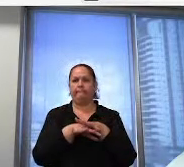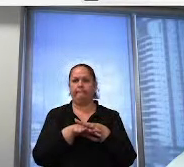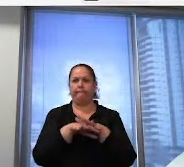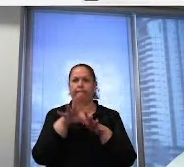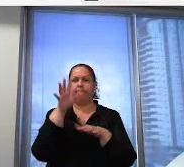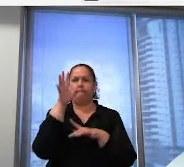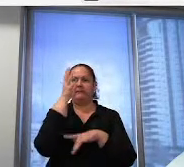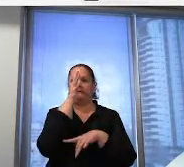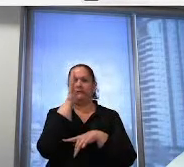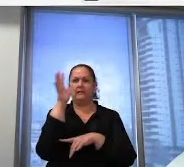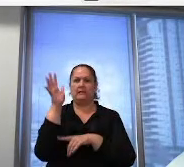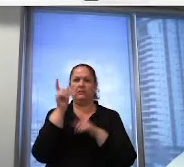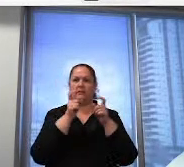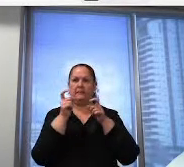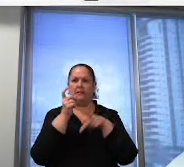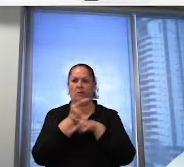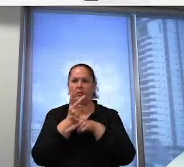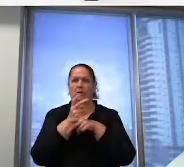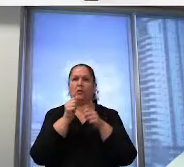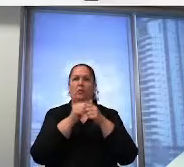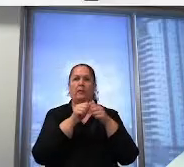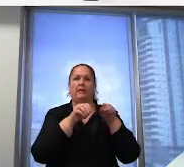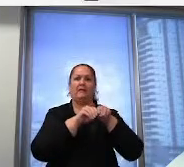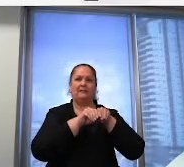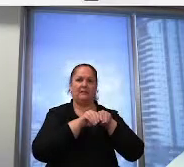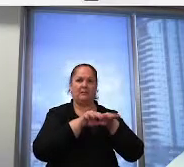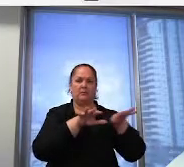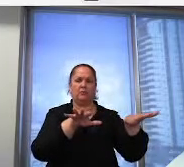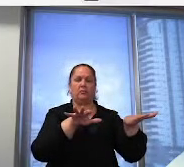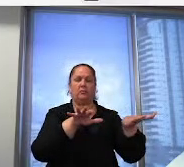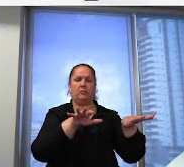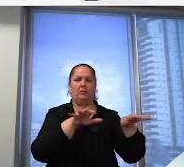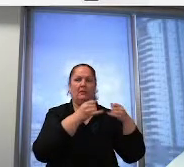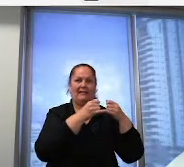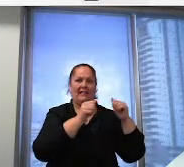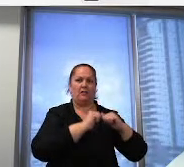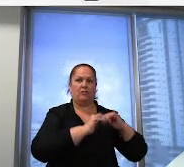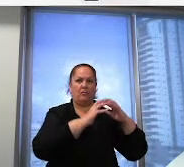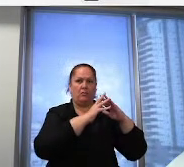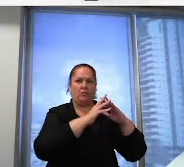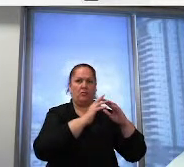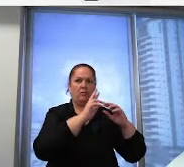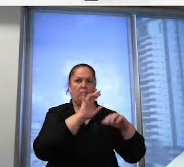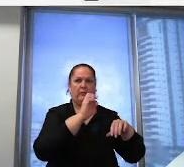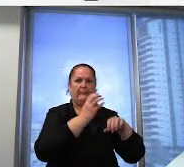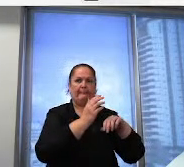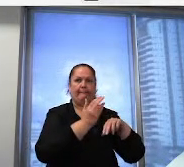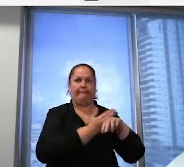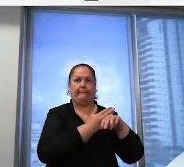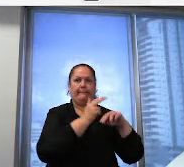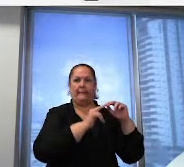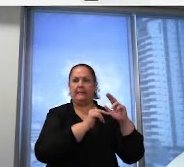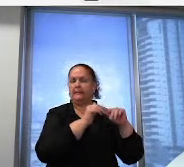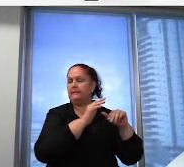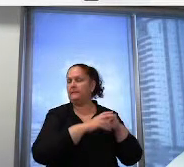the vegetation management work with the distribution line rebuild work?